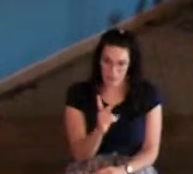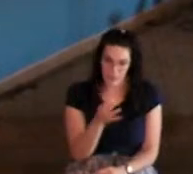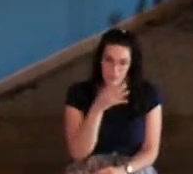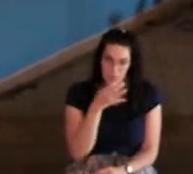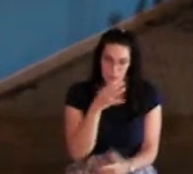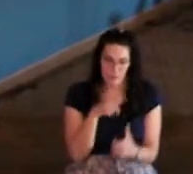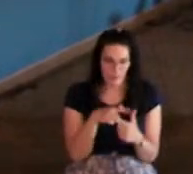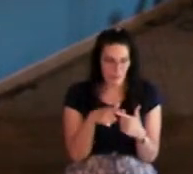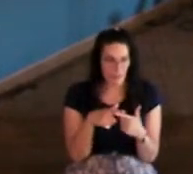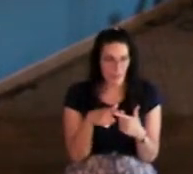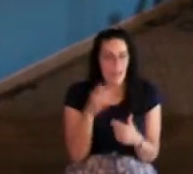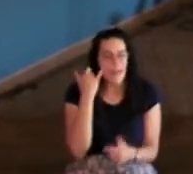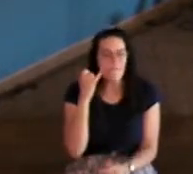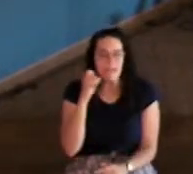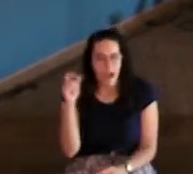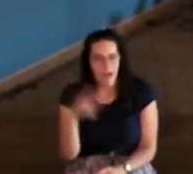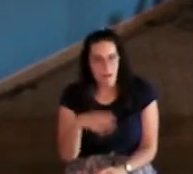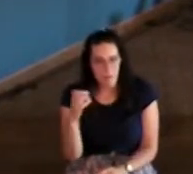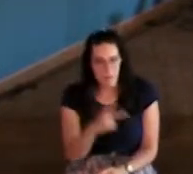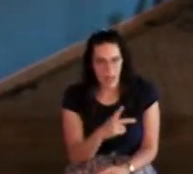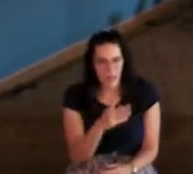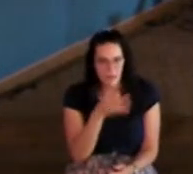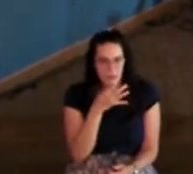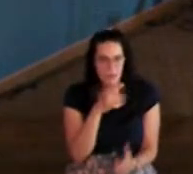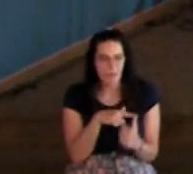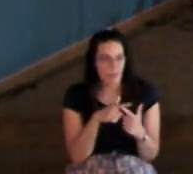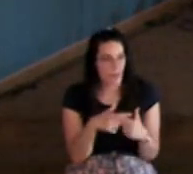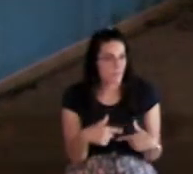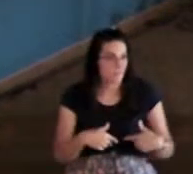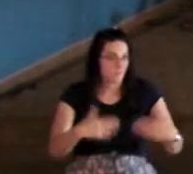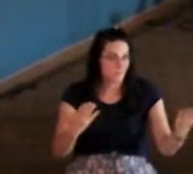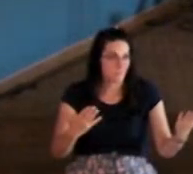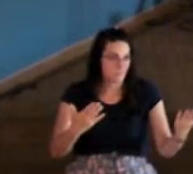more. All right. Love you guys.